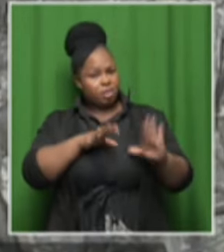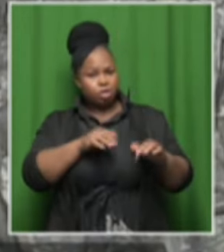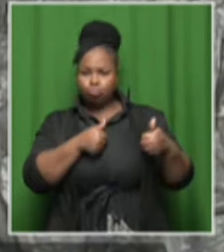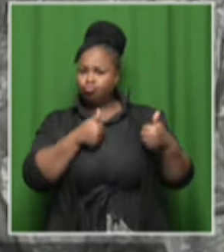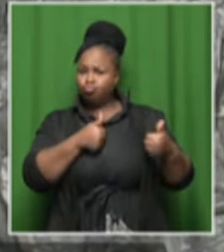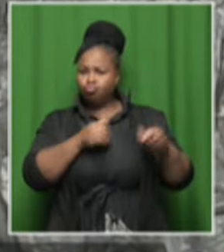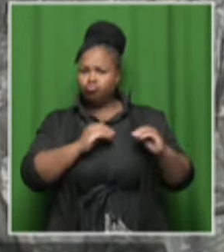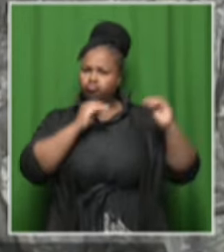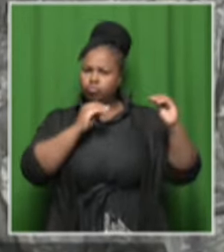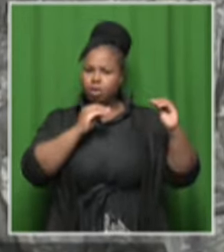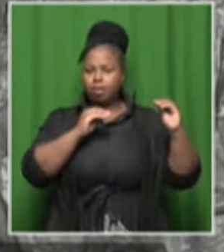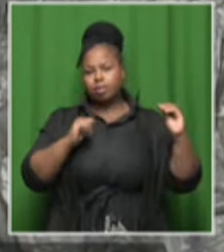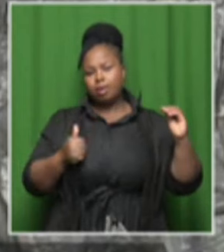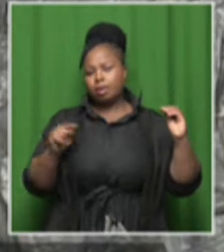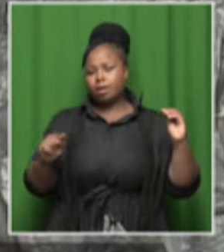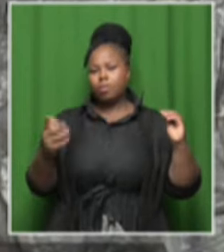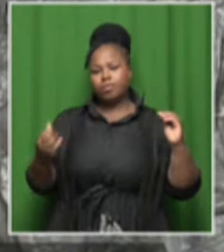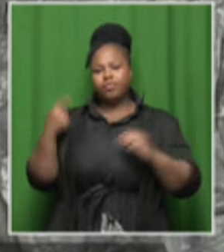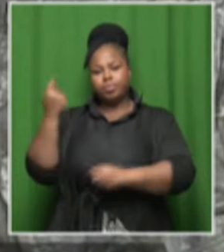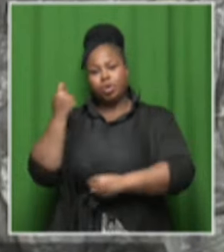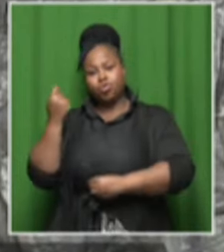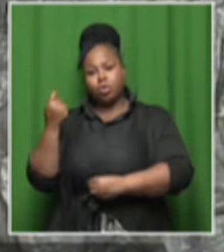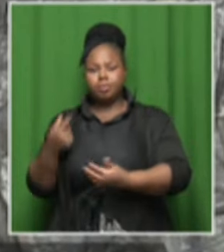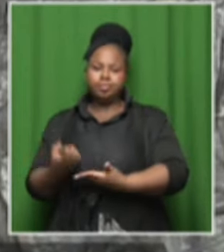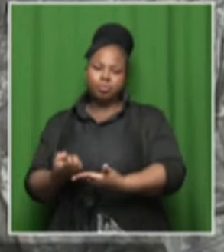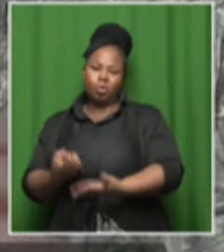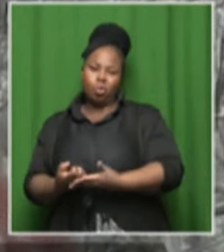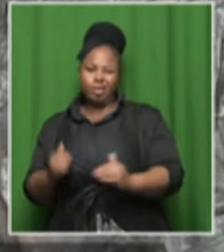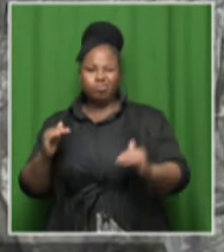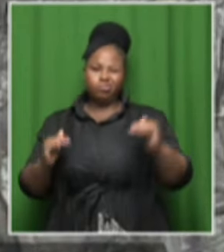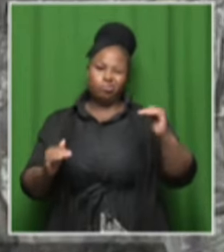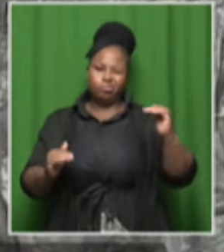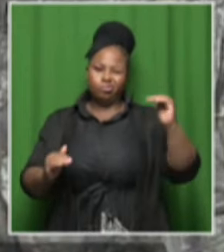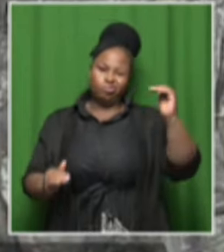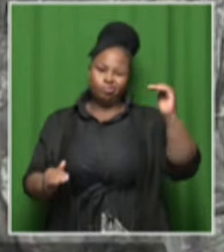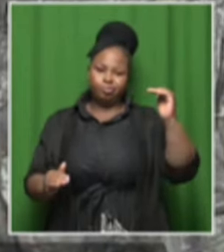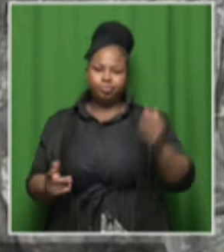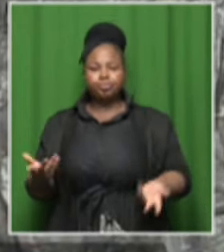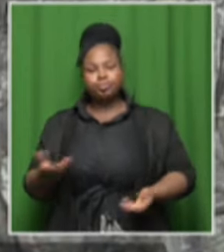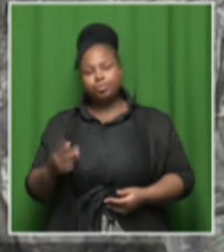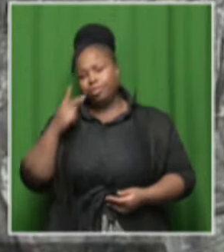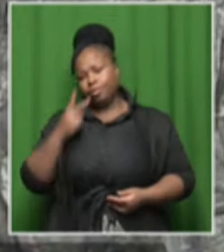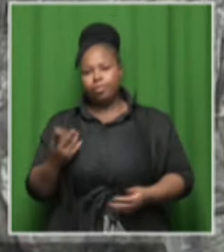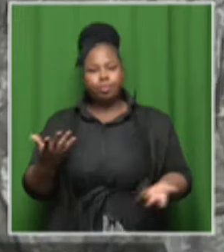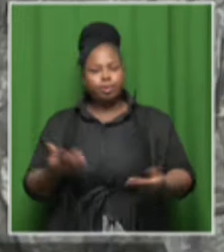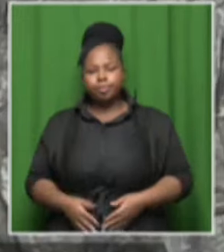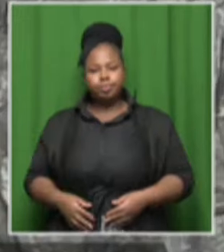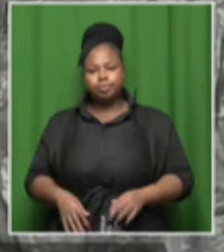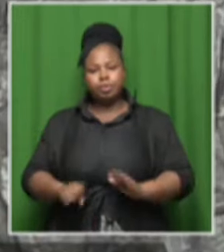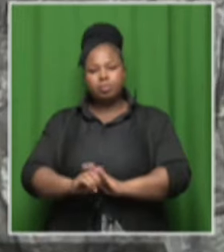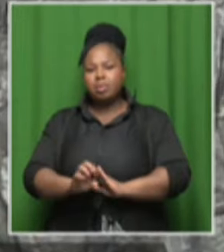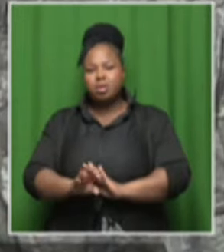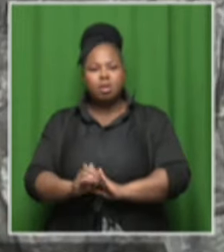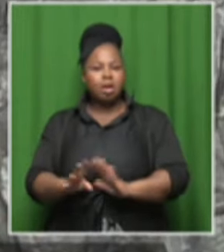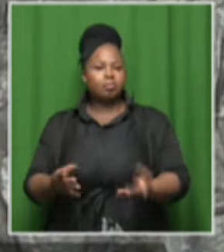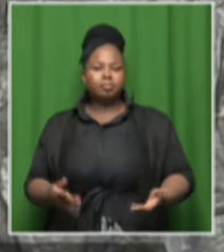course, we sort of have a rural economy that probably isn't as developed. And I think we see a lot of discussion in the press, a lot of discussion in the media